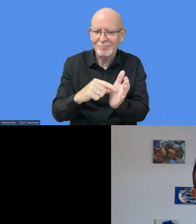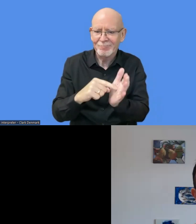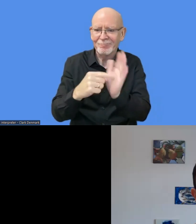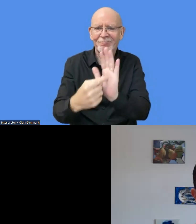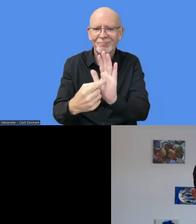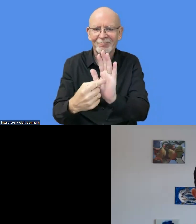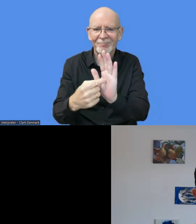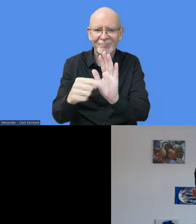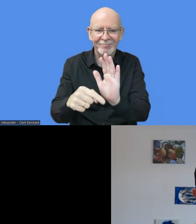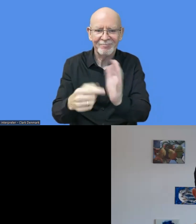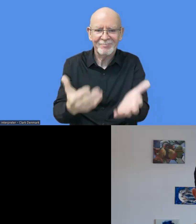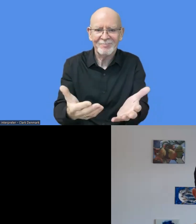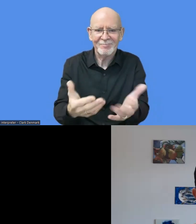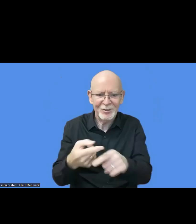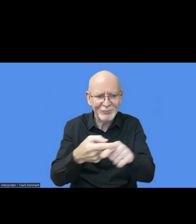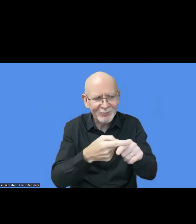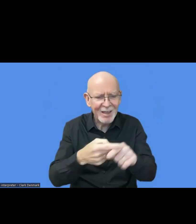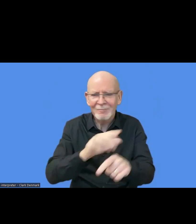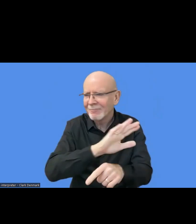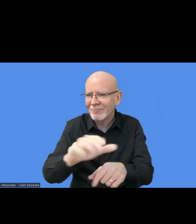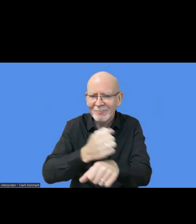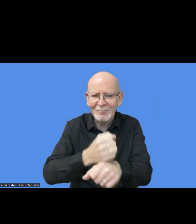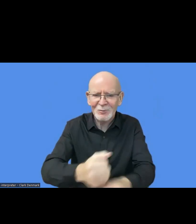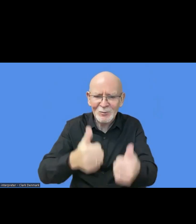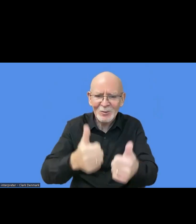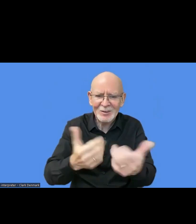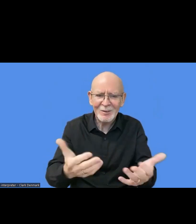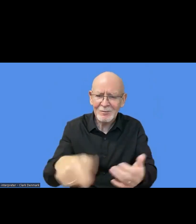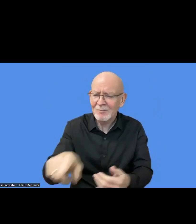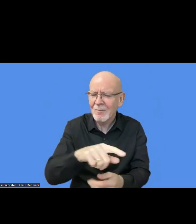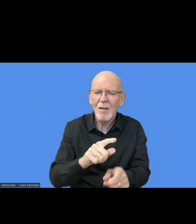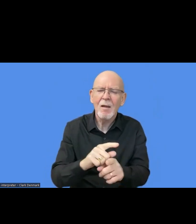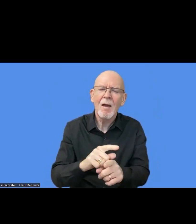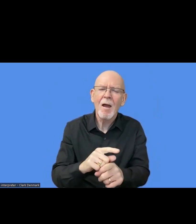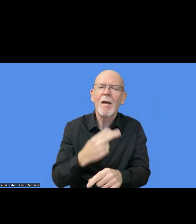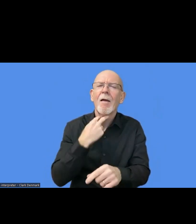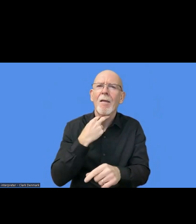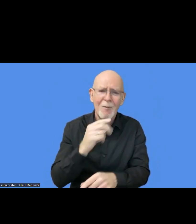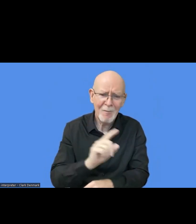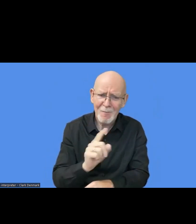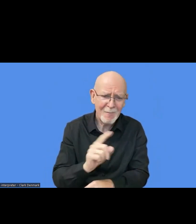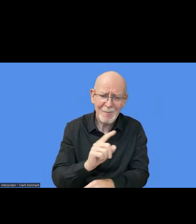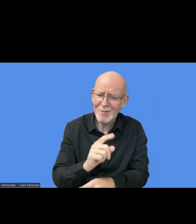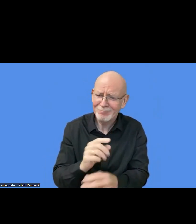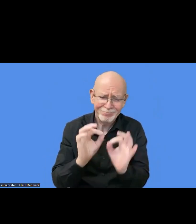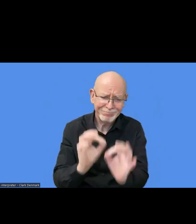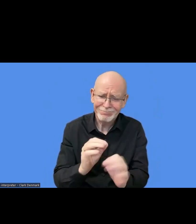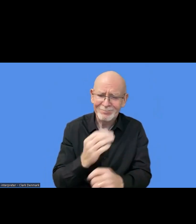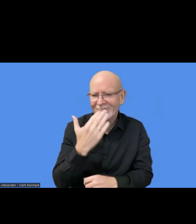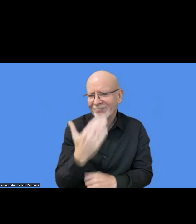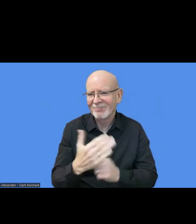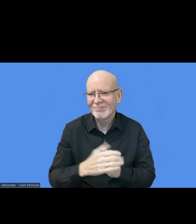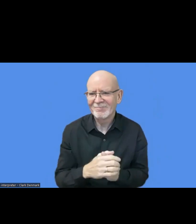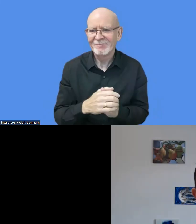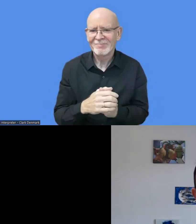Thanks a lot, Neil. Firstly, I realized I made a mistake this year because I was wearing a gray suit in Vienna at the last